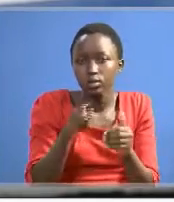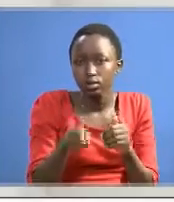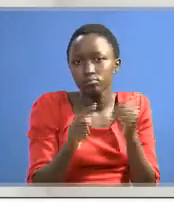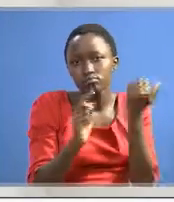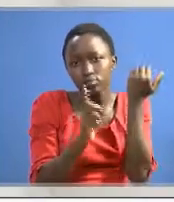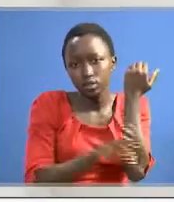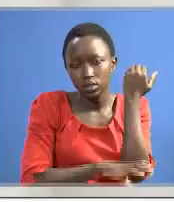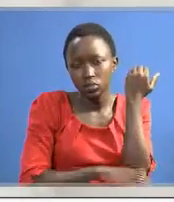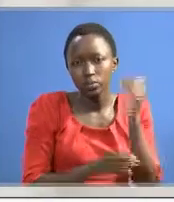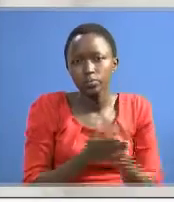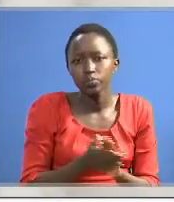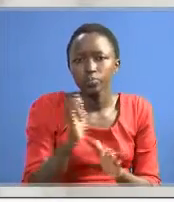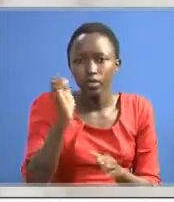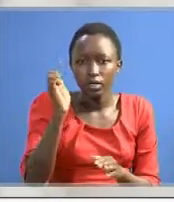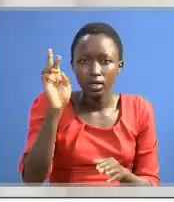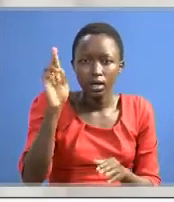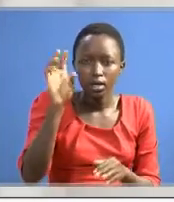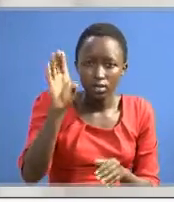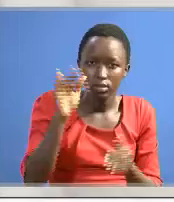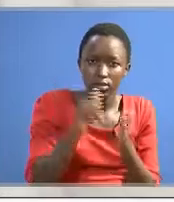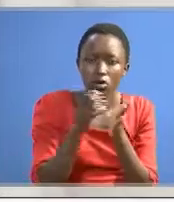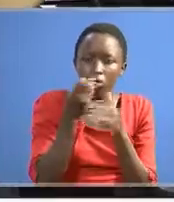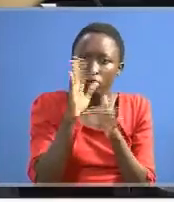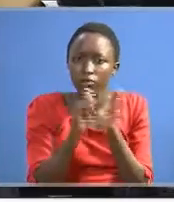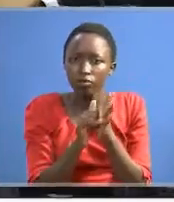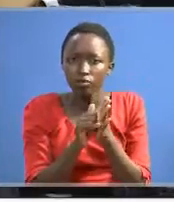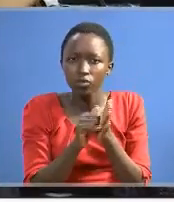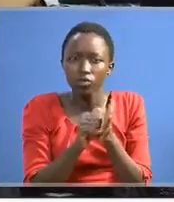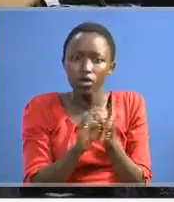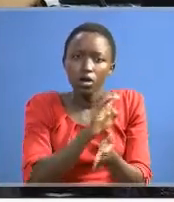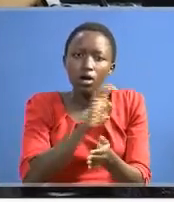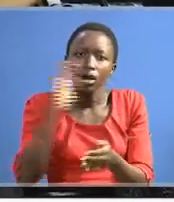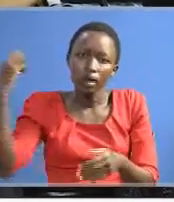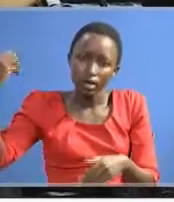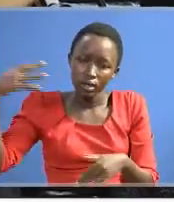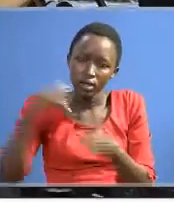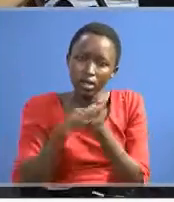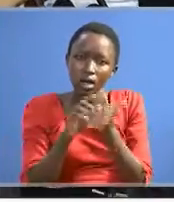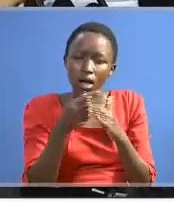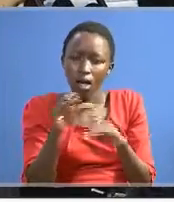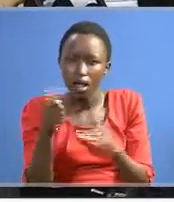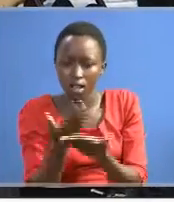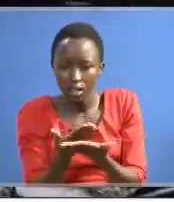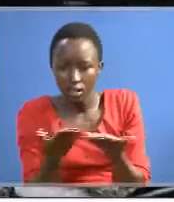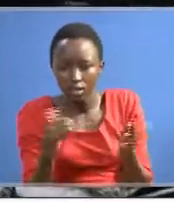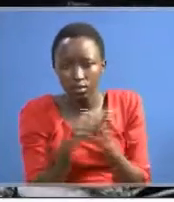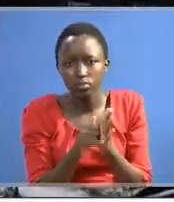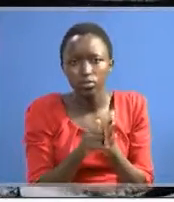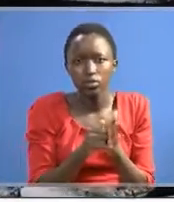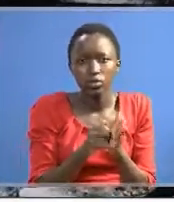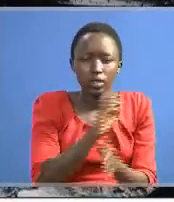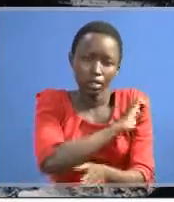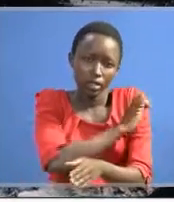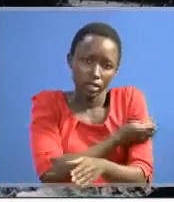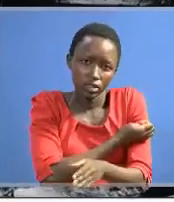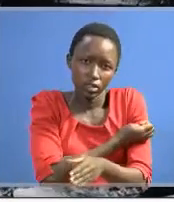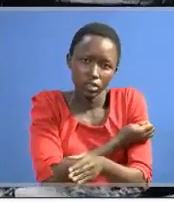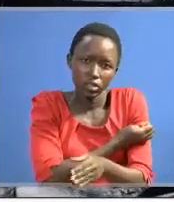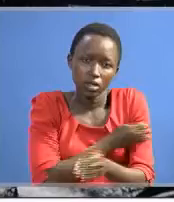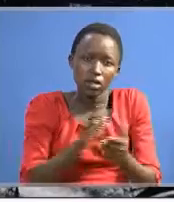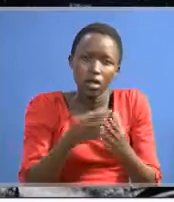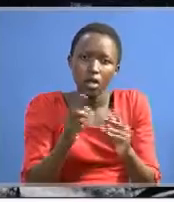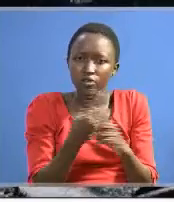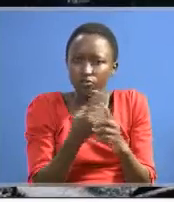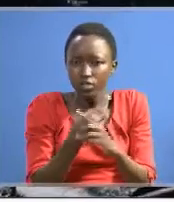this country. ERC regulates the electrical energy, petroleum and related products, renewable energy and other forms